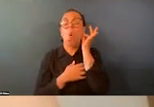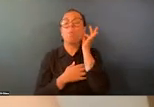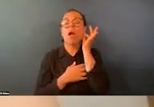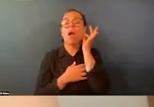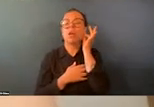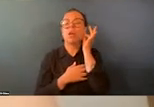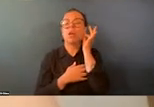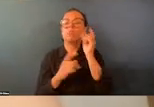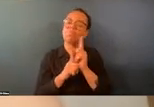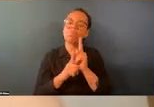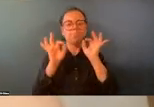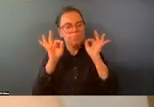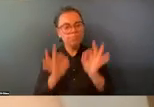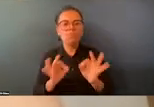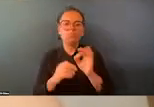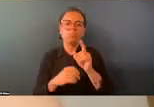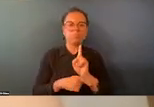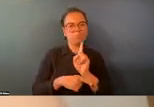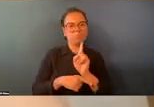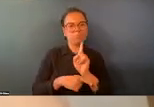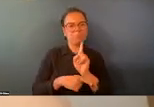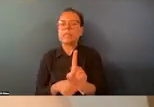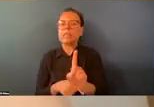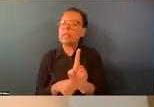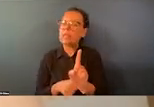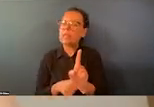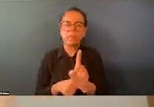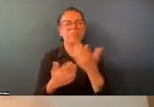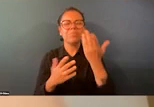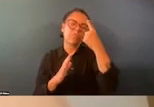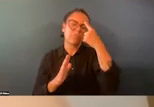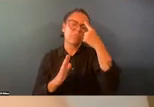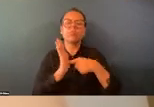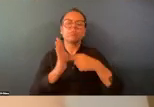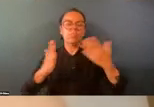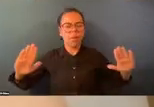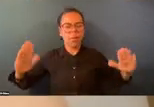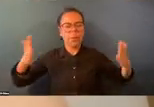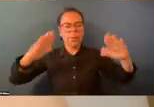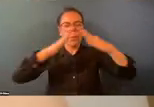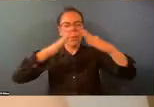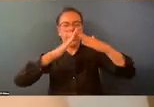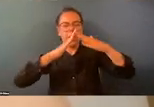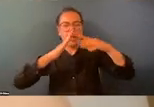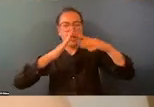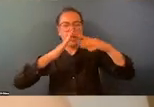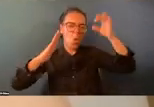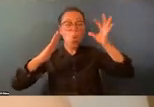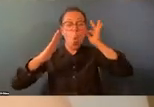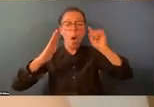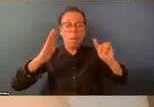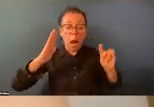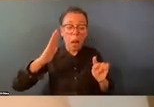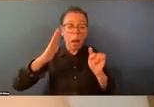is not represented well at the highest global level, as we see at